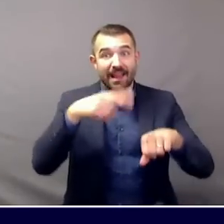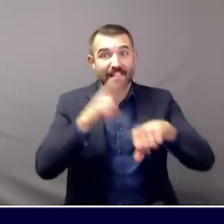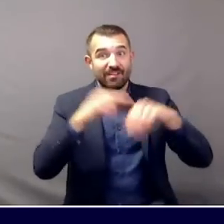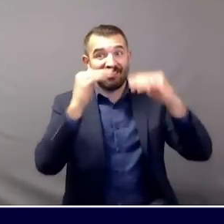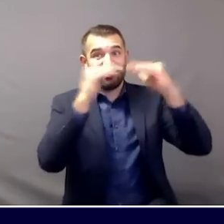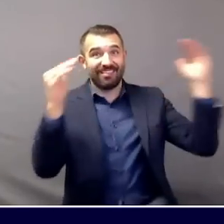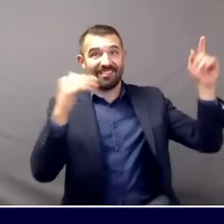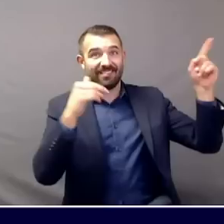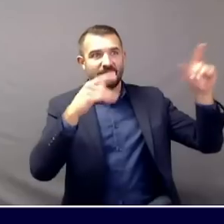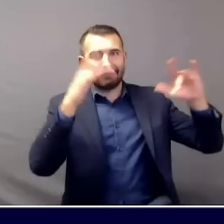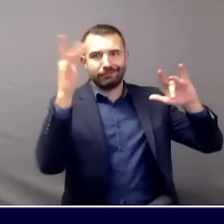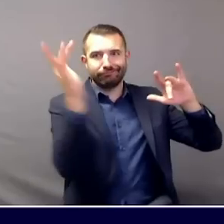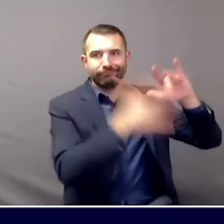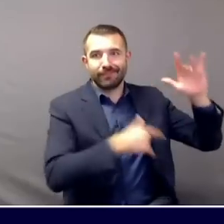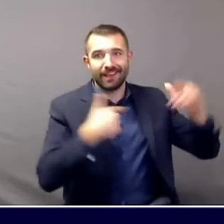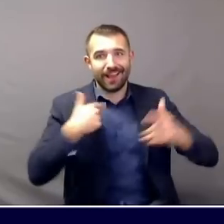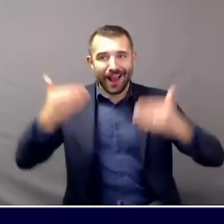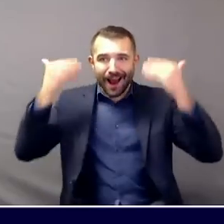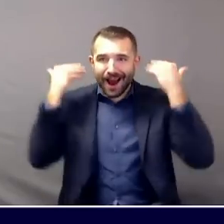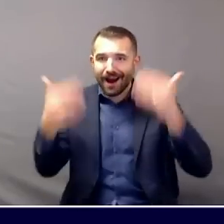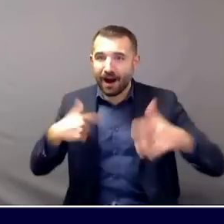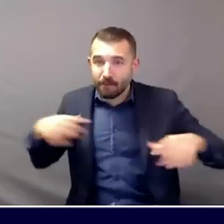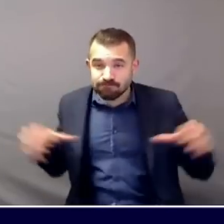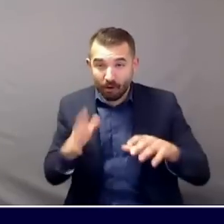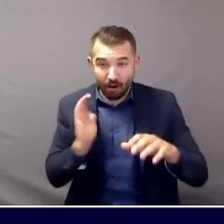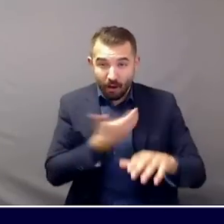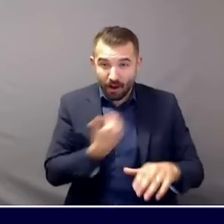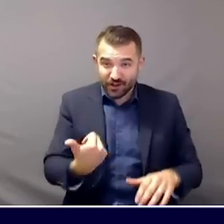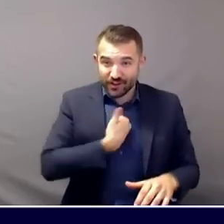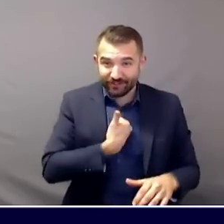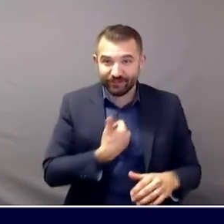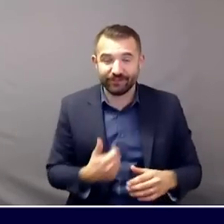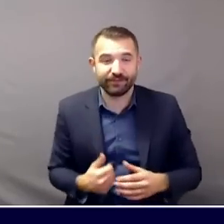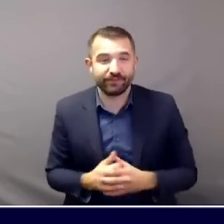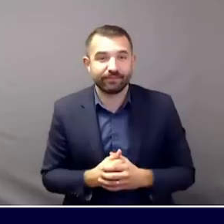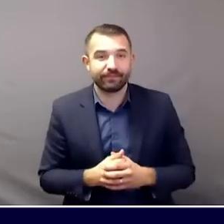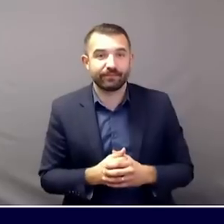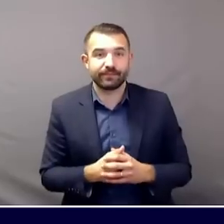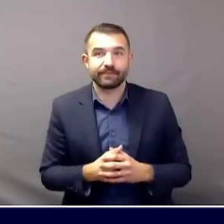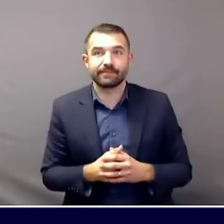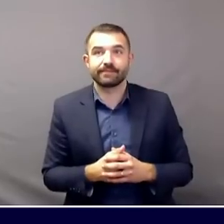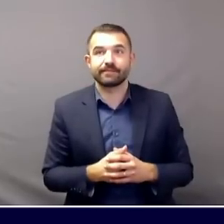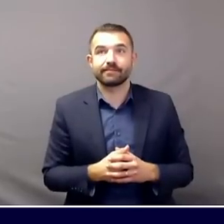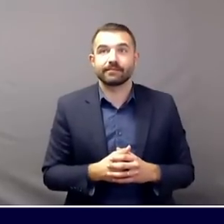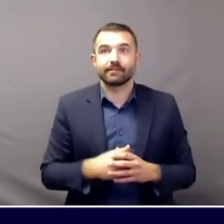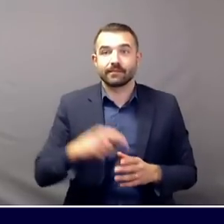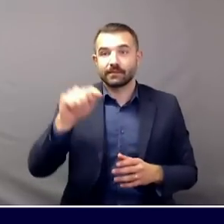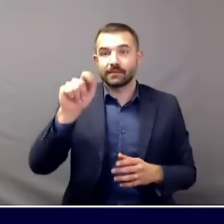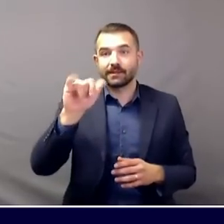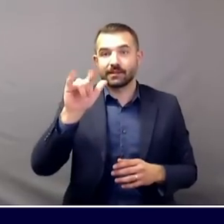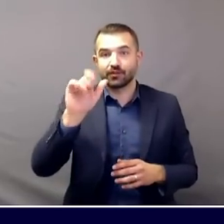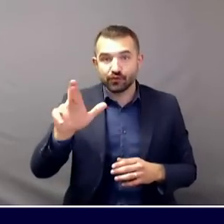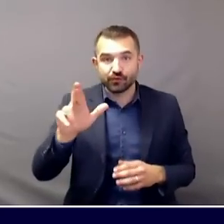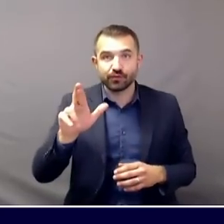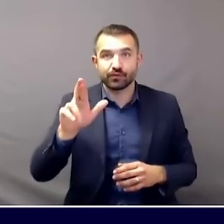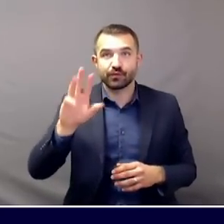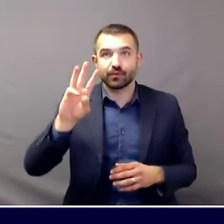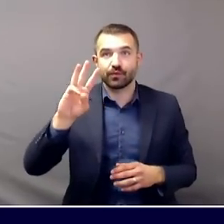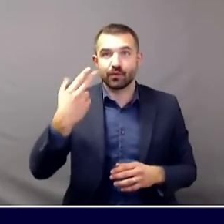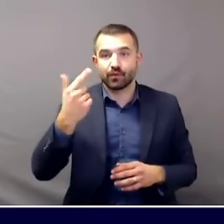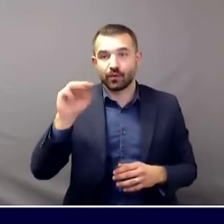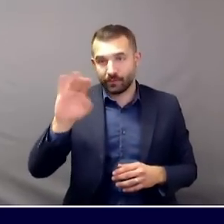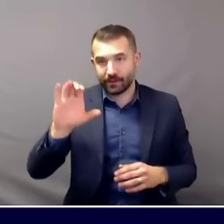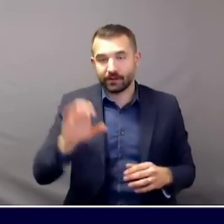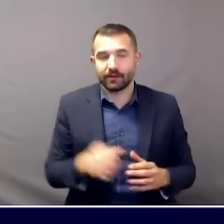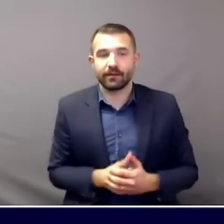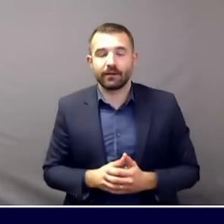Thank you. I'm going to turn it over to Taylor at WGME. Hi, thank you. Two questions today. The first one probably